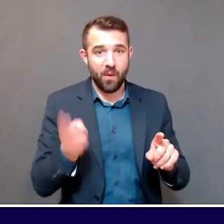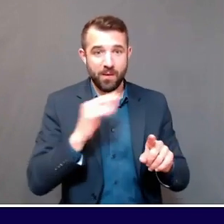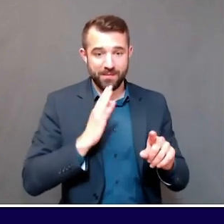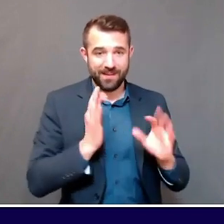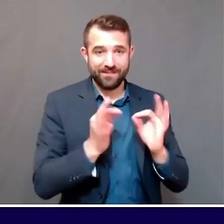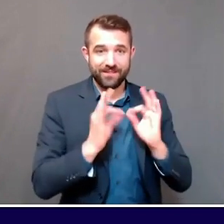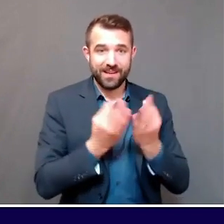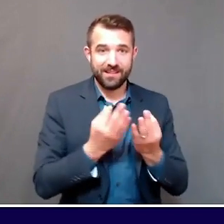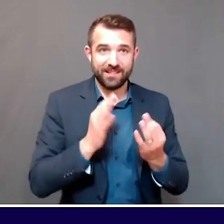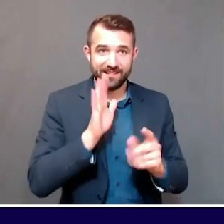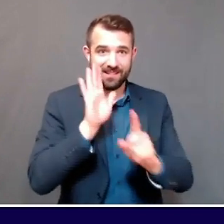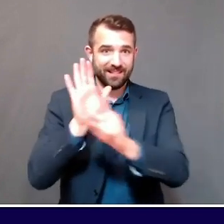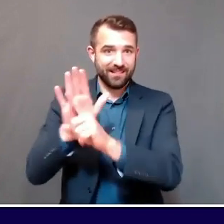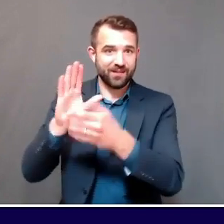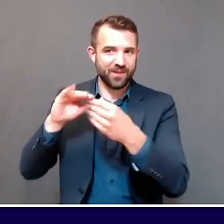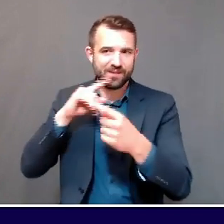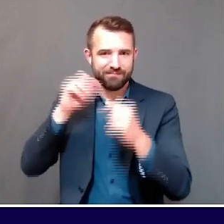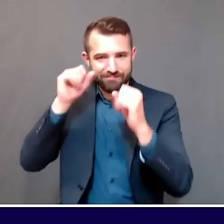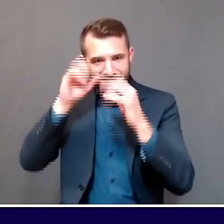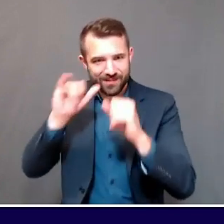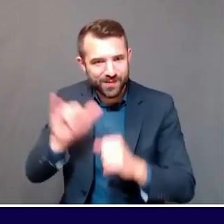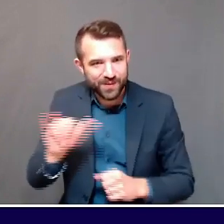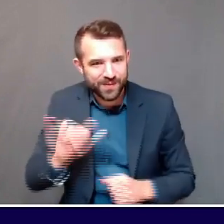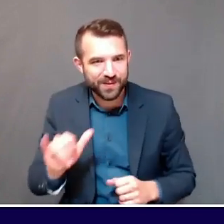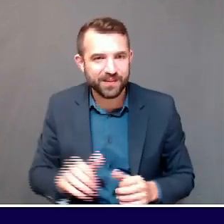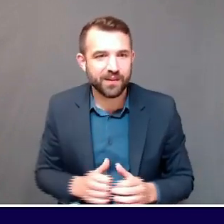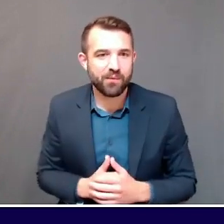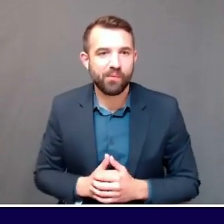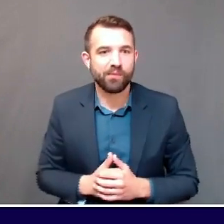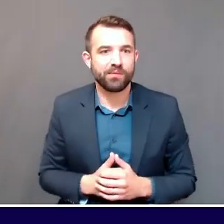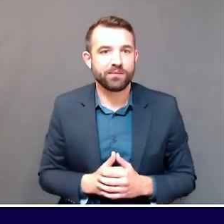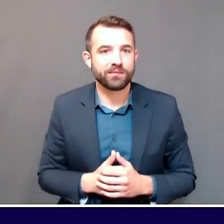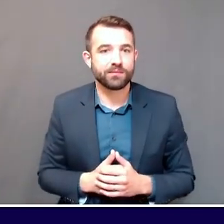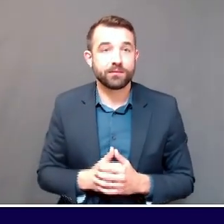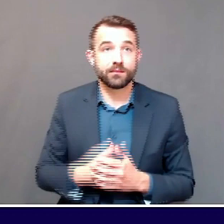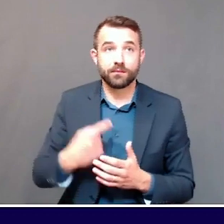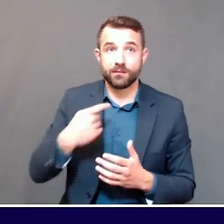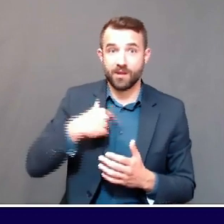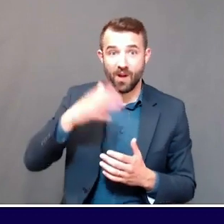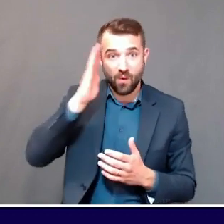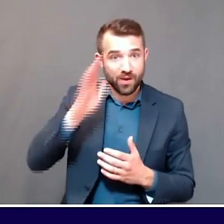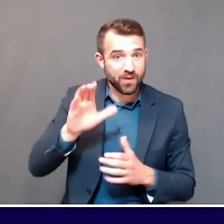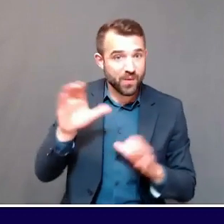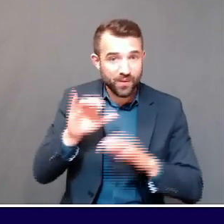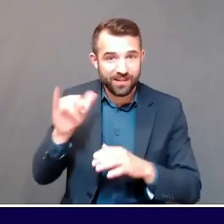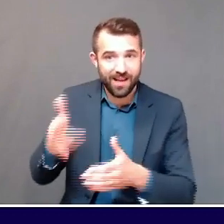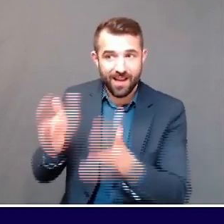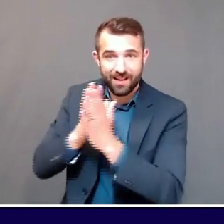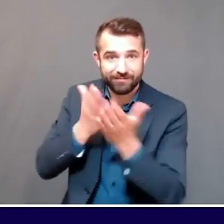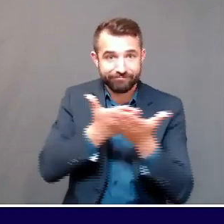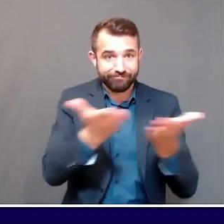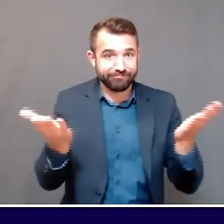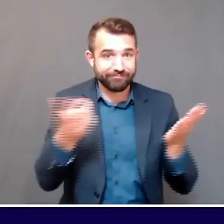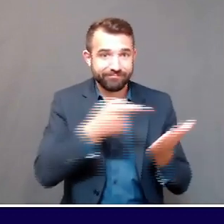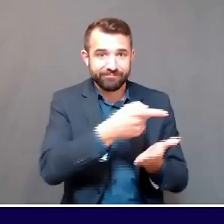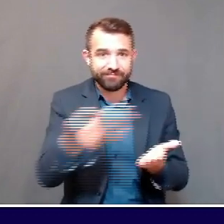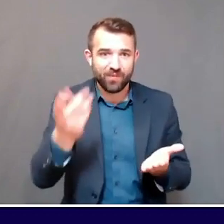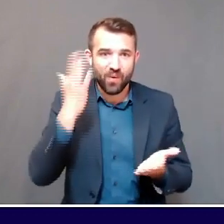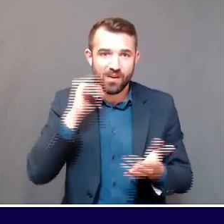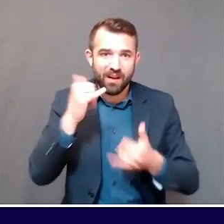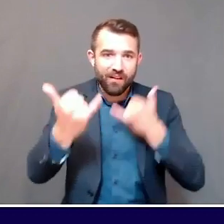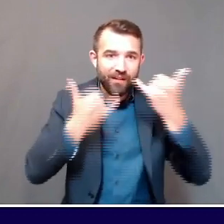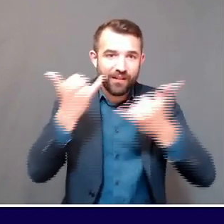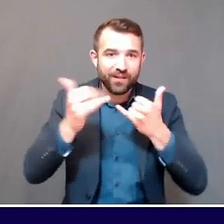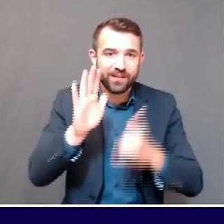as incredible. So one of the things that I ask everyone to do, and that I am going to do, is to call up those elderly folks across